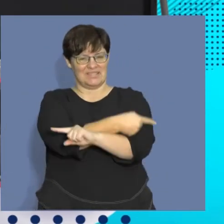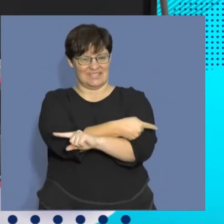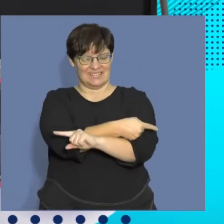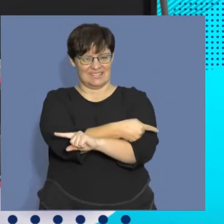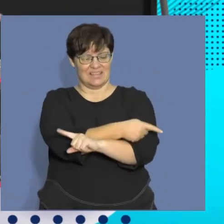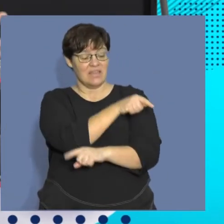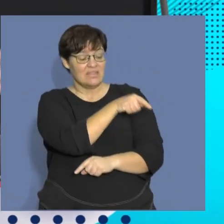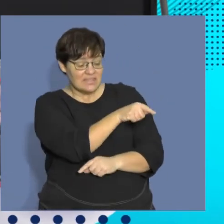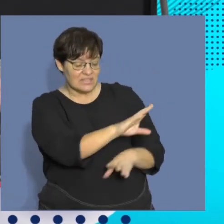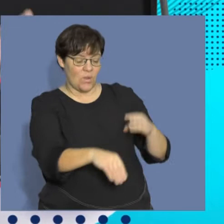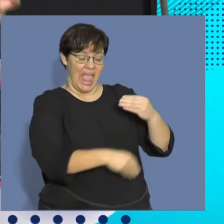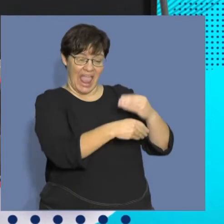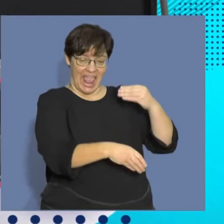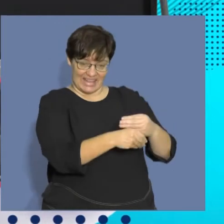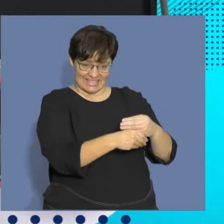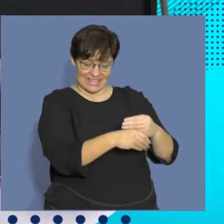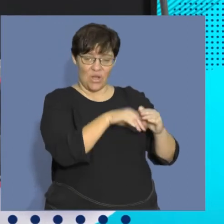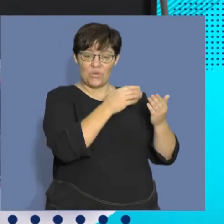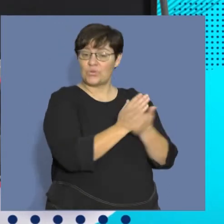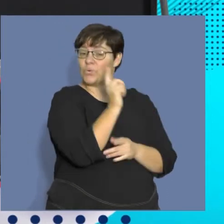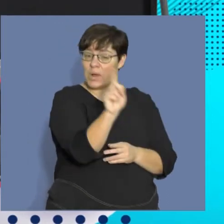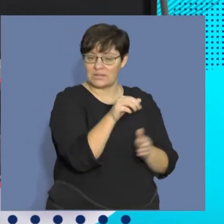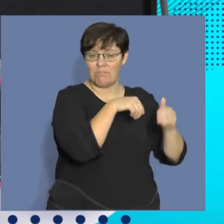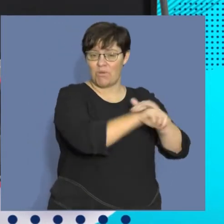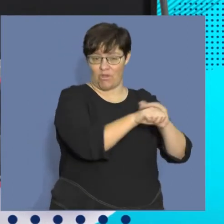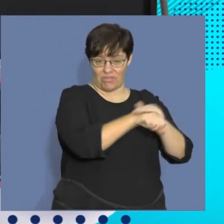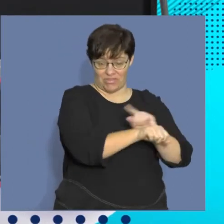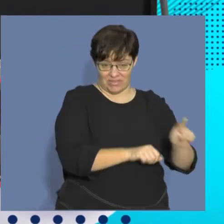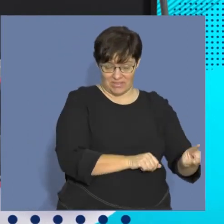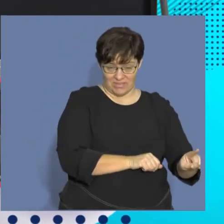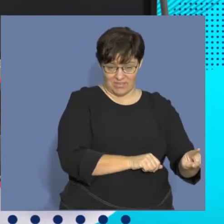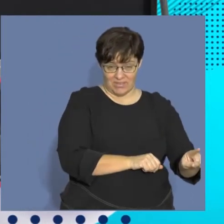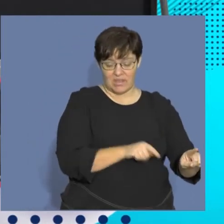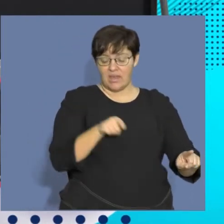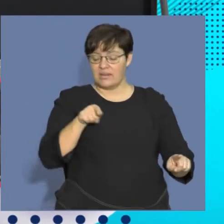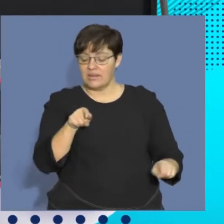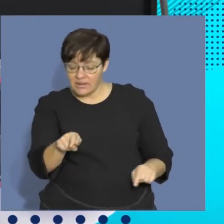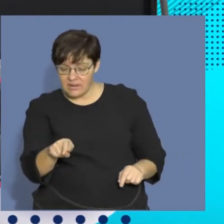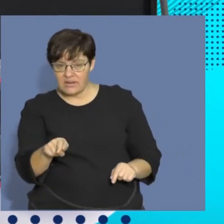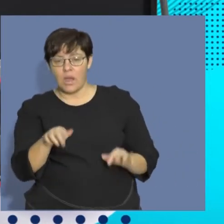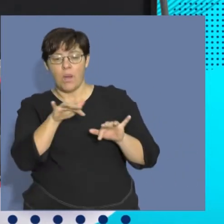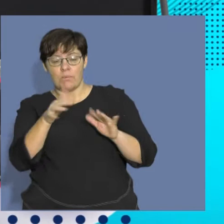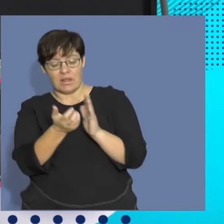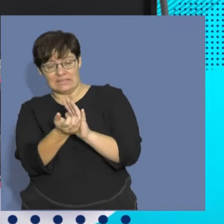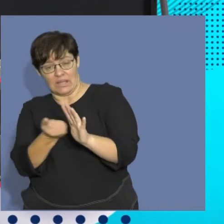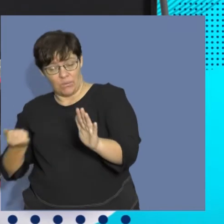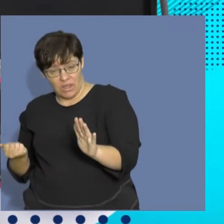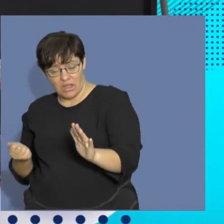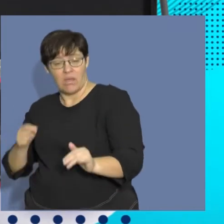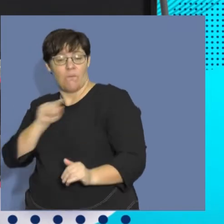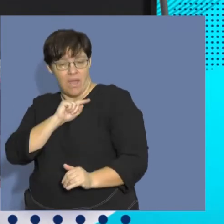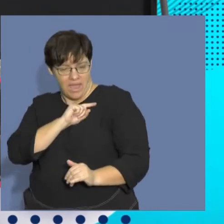other? We're adding to a population with birth, and we're taking away from